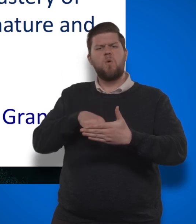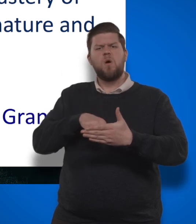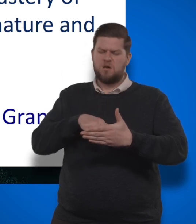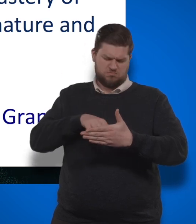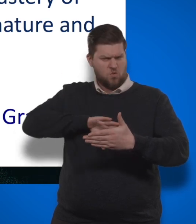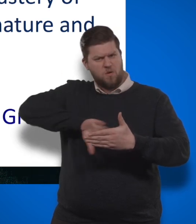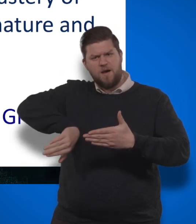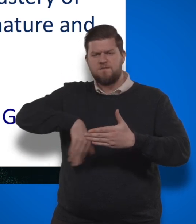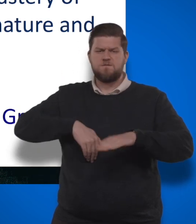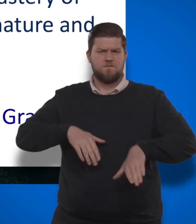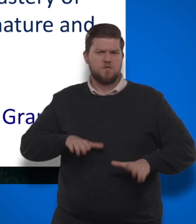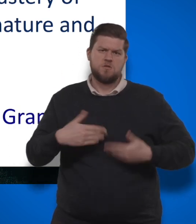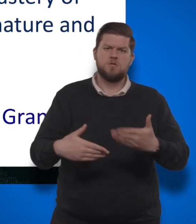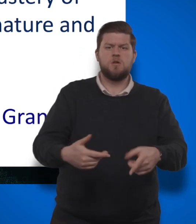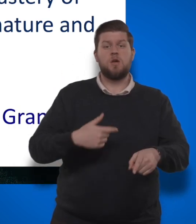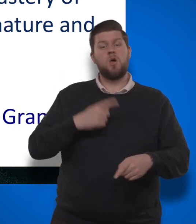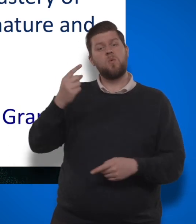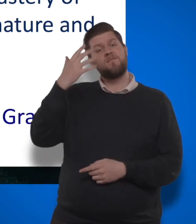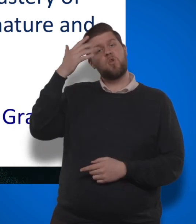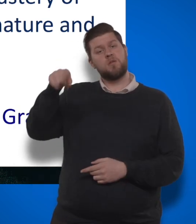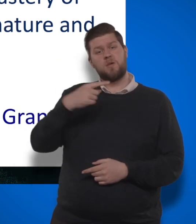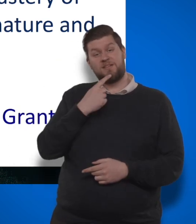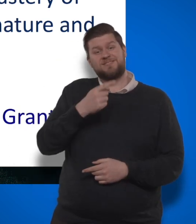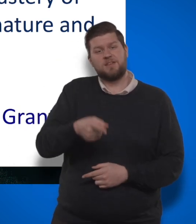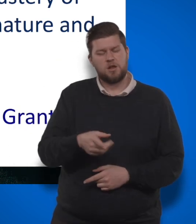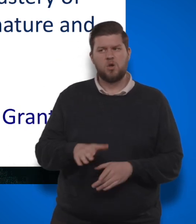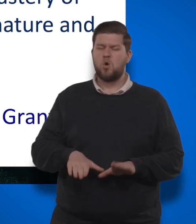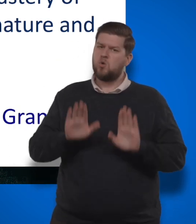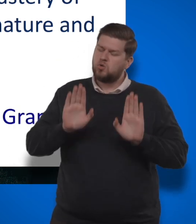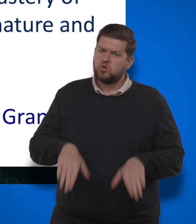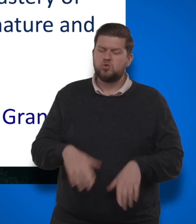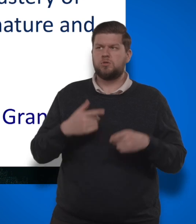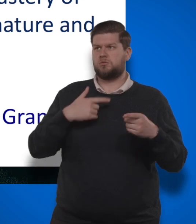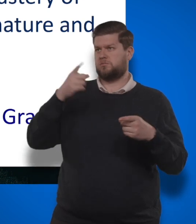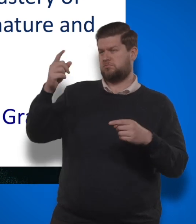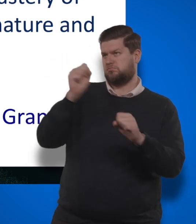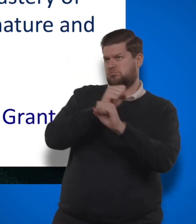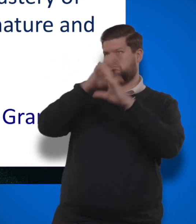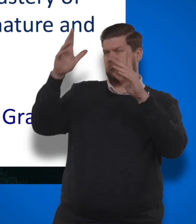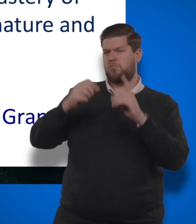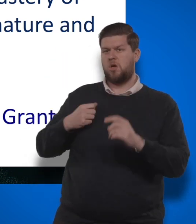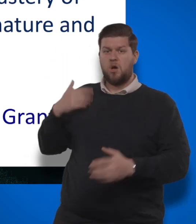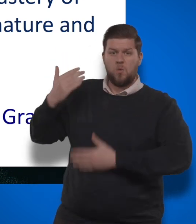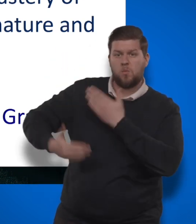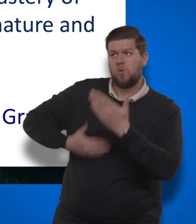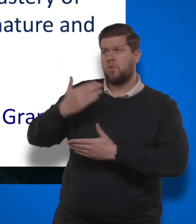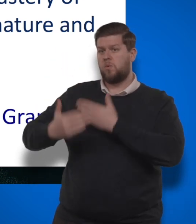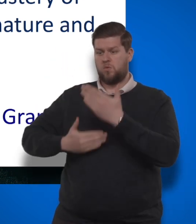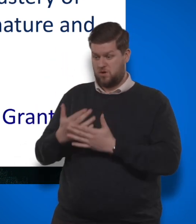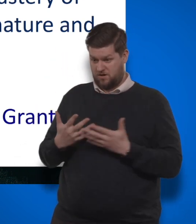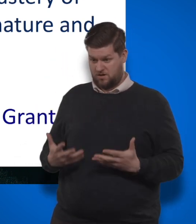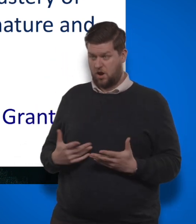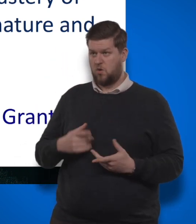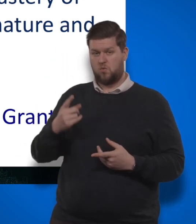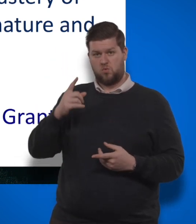put it, we should not make a fetish of the particular point of evolution that we've reached. Instead, we